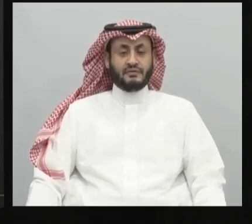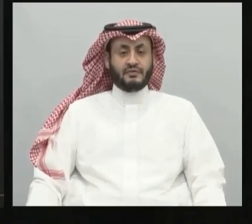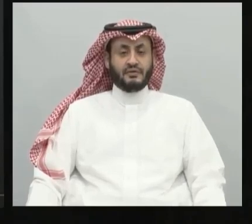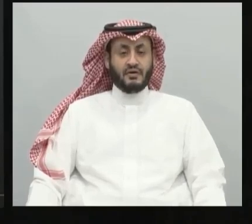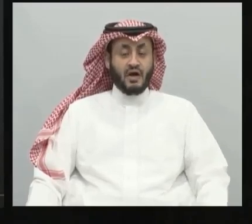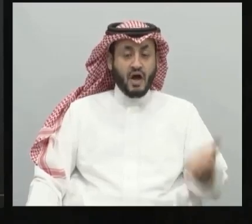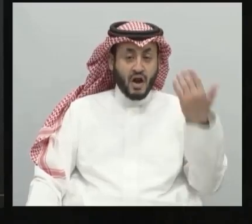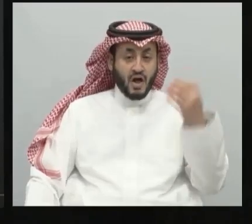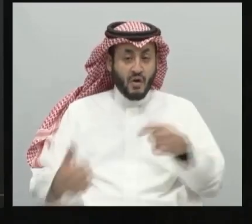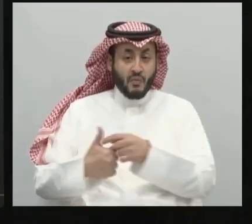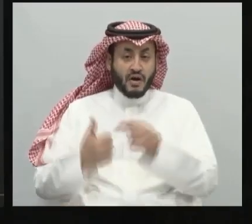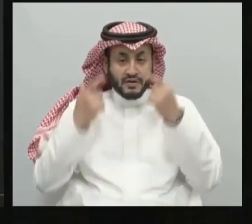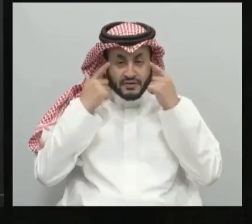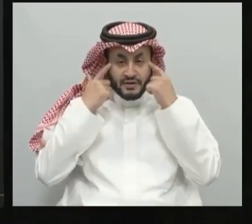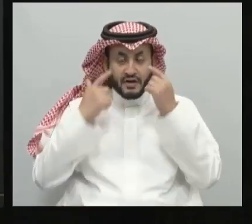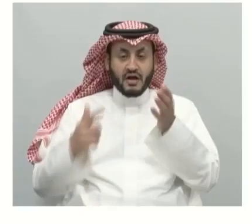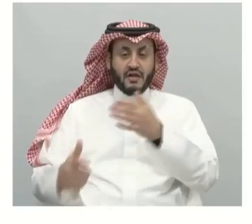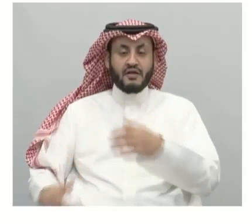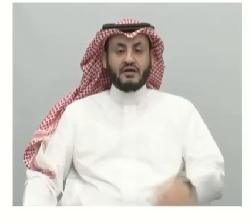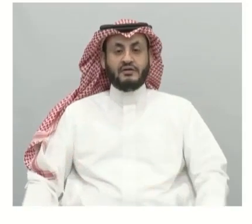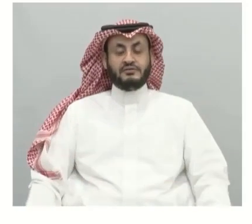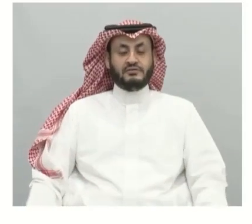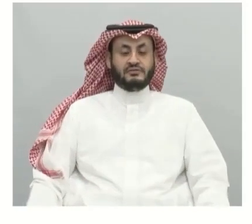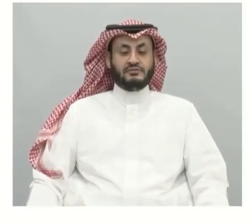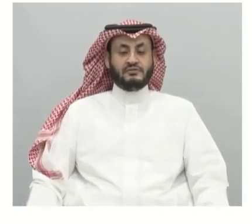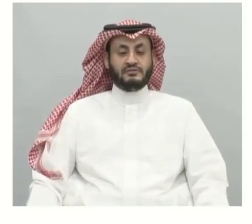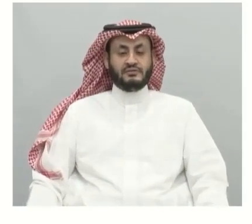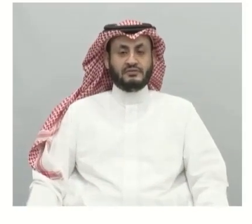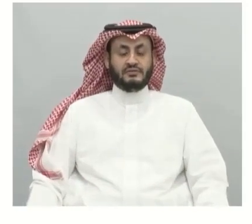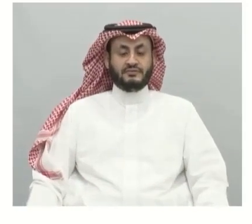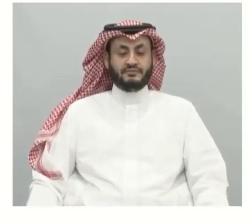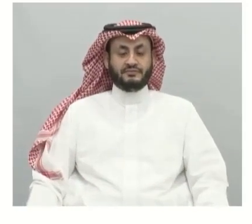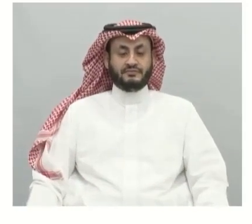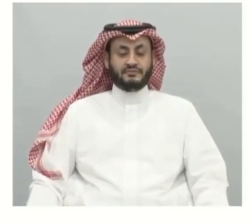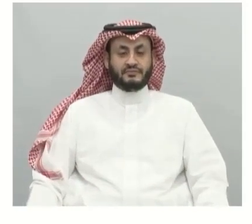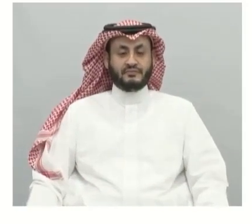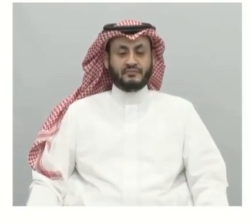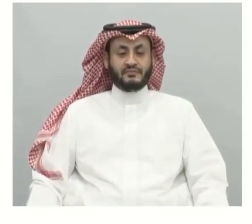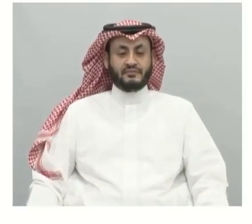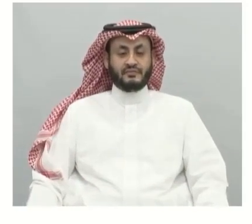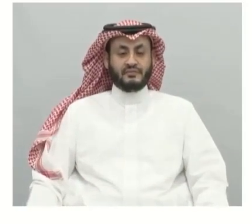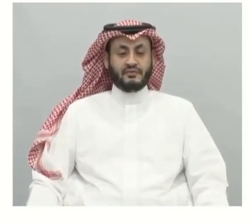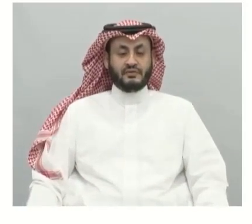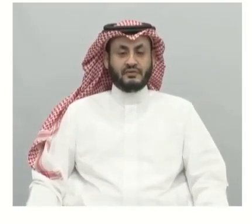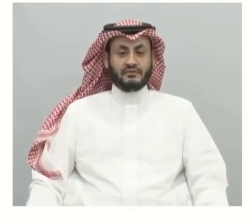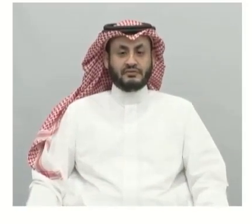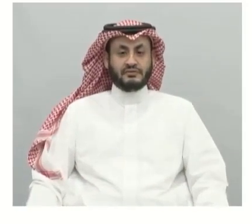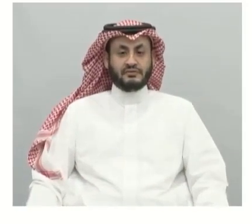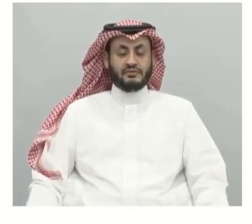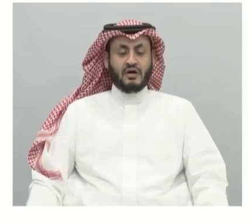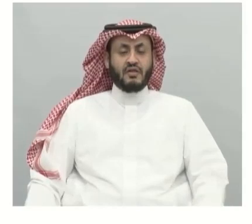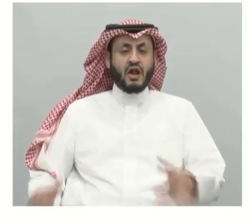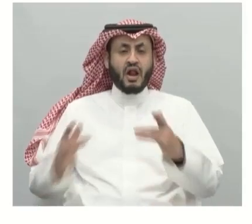China. Look at those two men here. Here are John and Paul. These are their